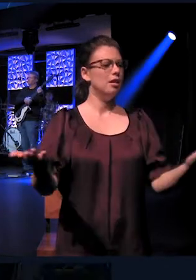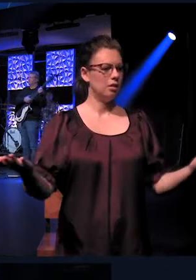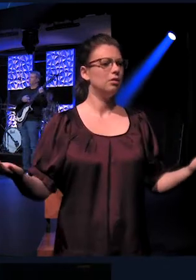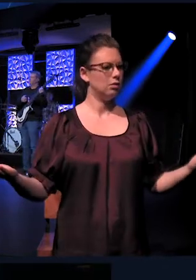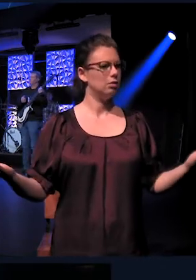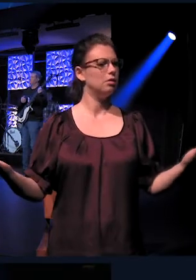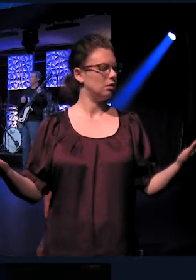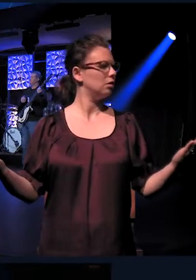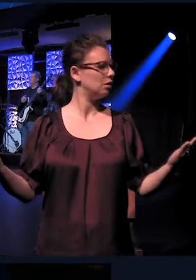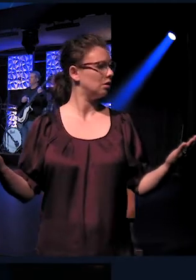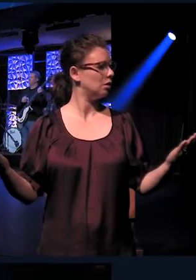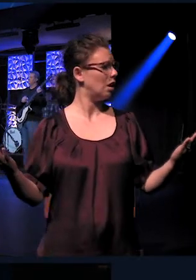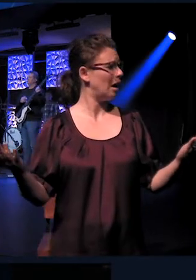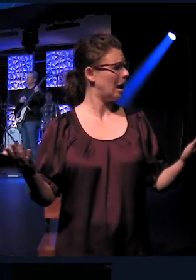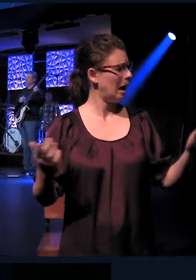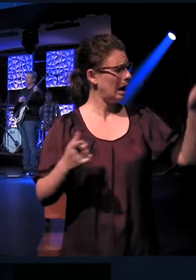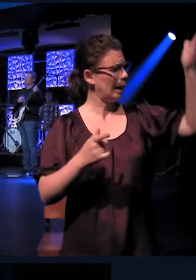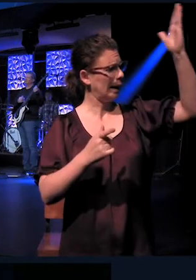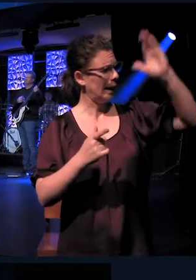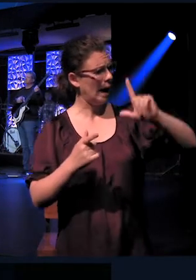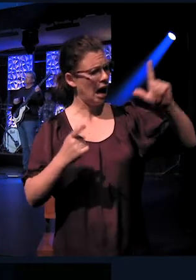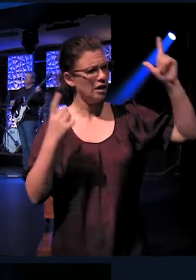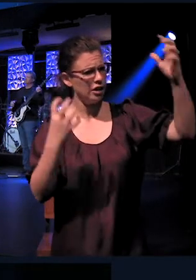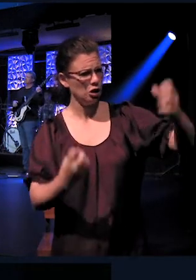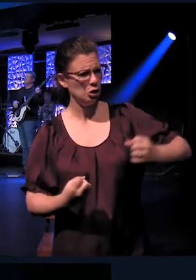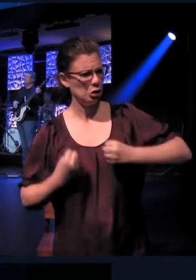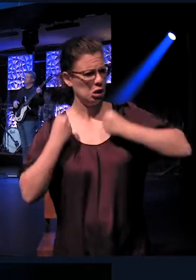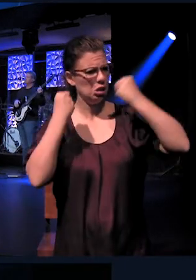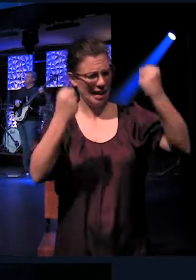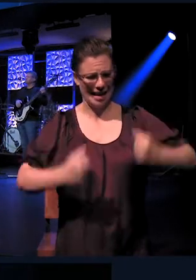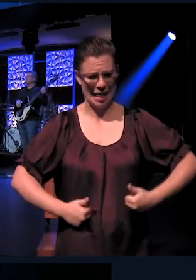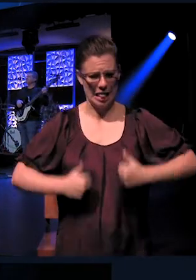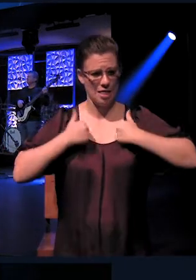The presence of the living God is in this room.